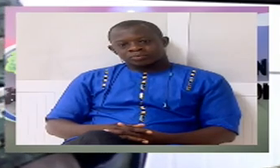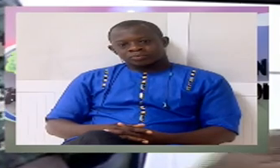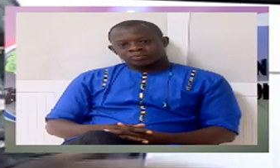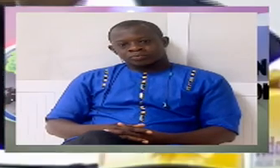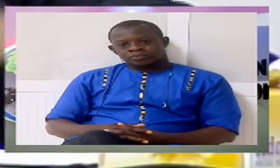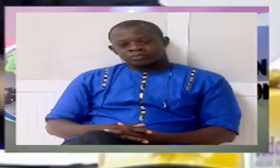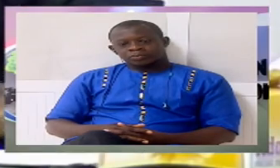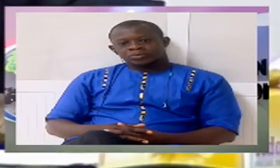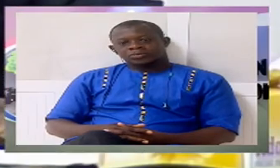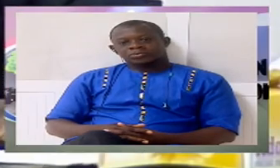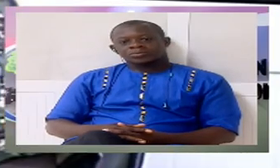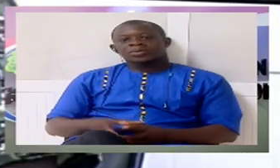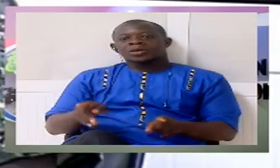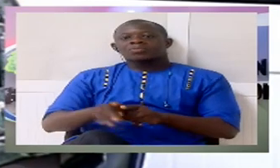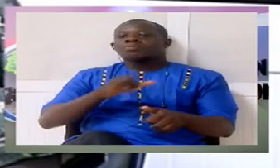like get rid of him.